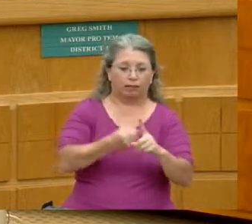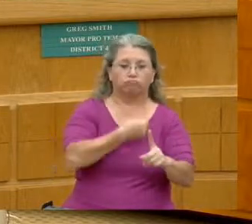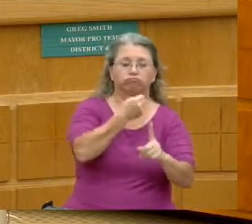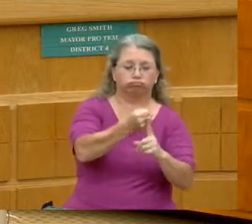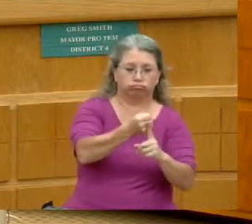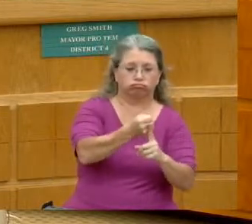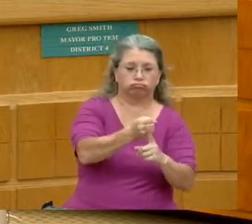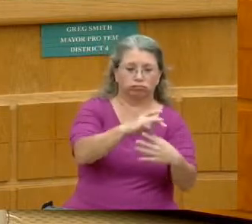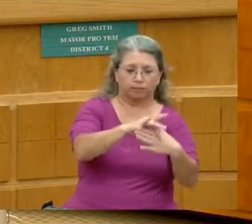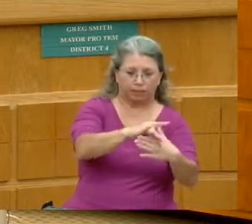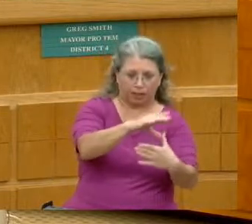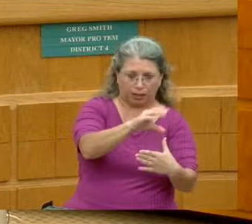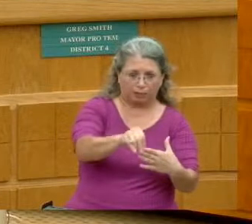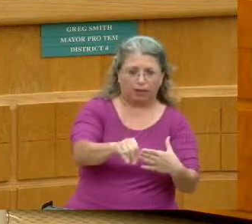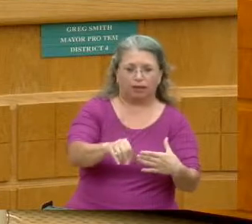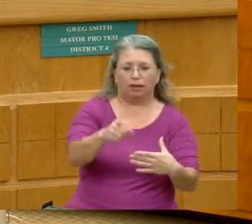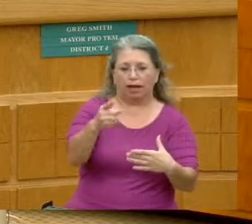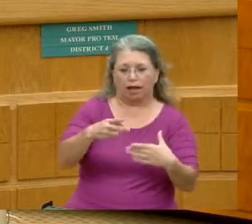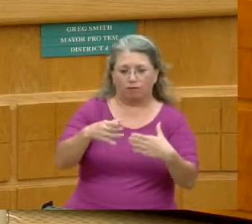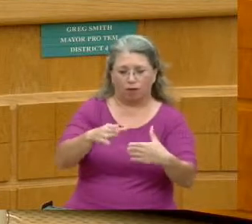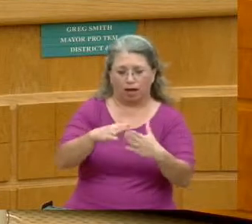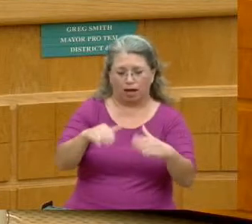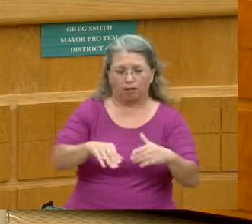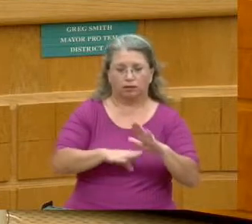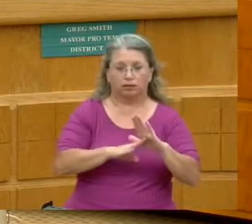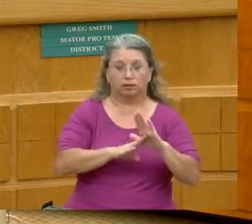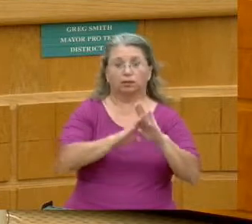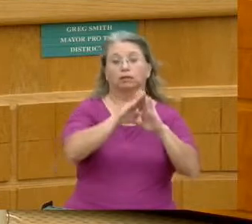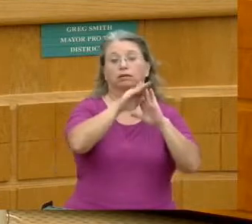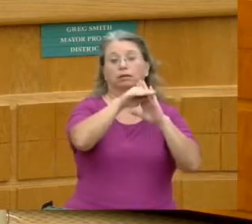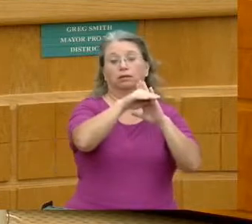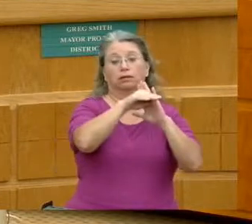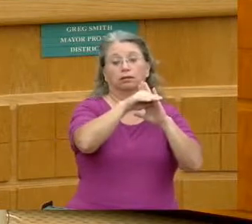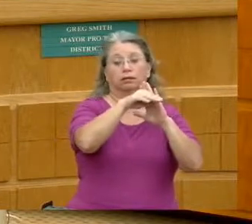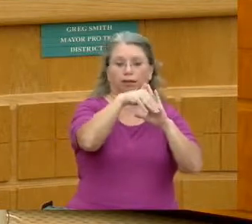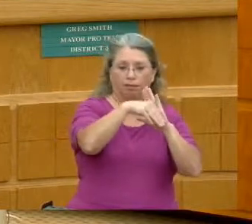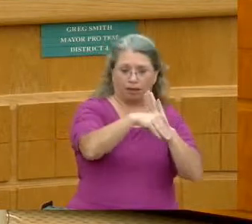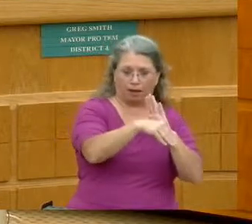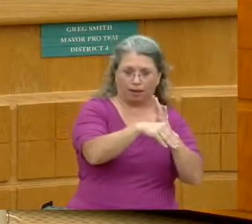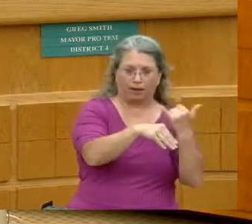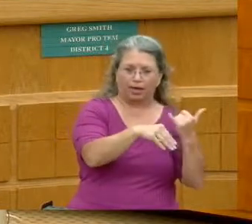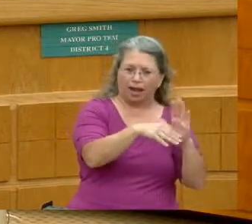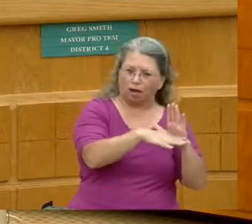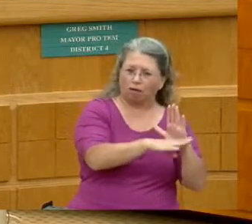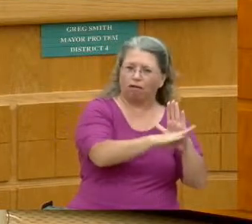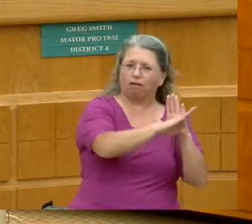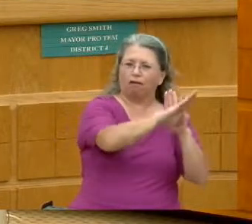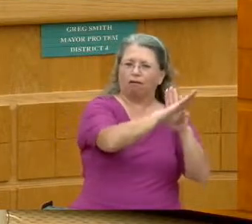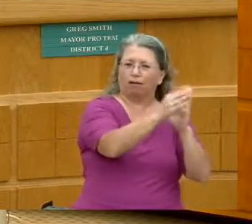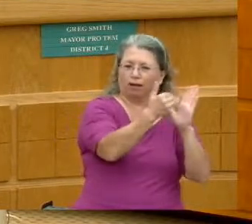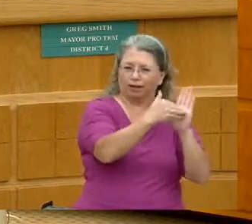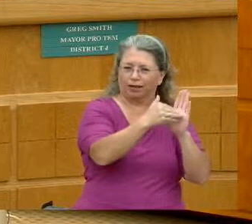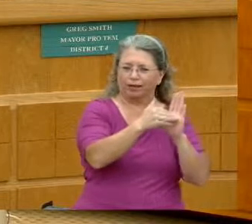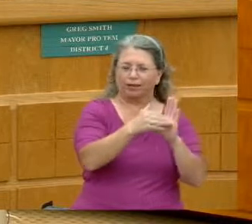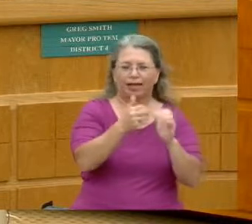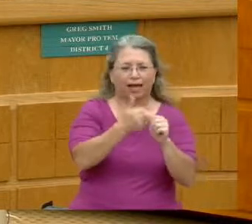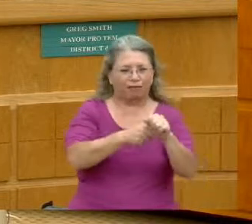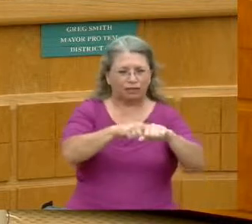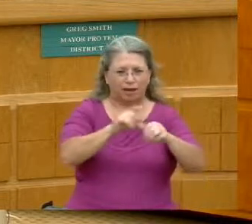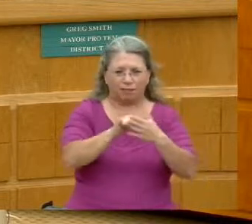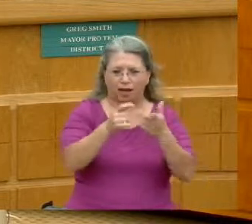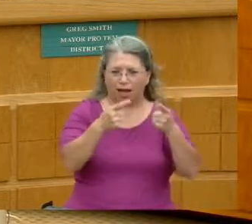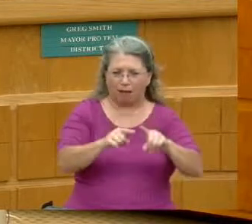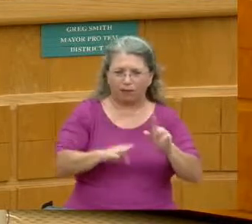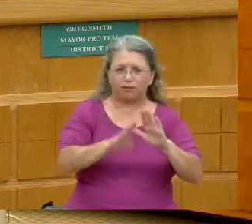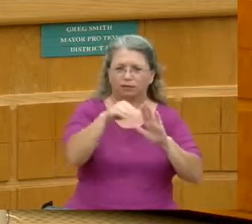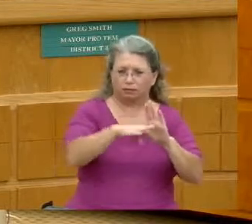that we're going up. So every time there's that change, it takes a lot of effort to bend this model to model that